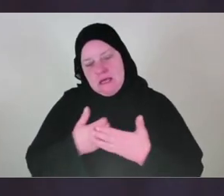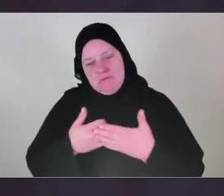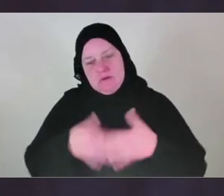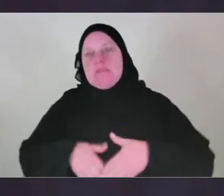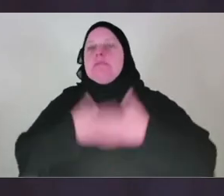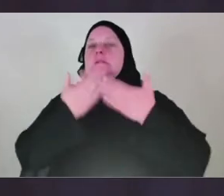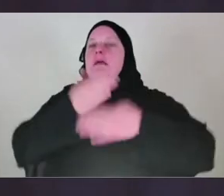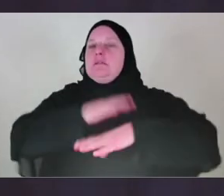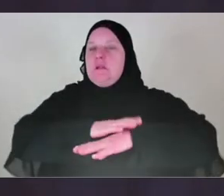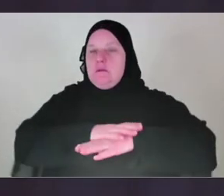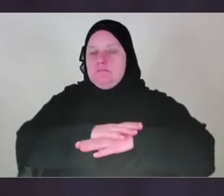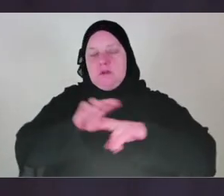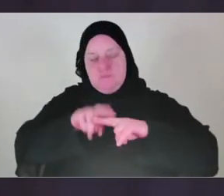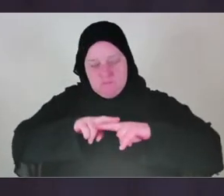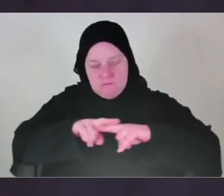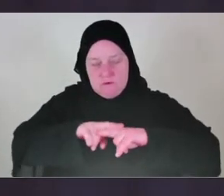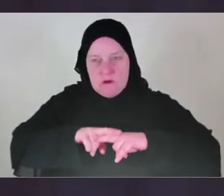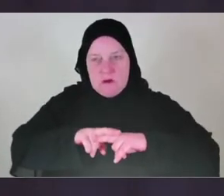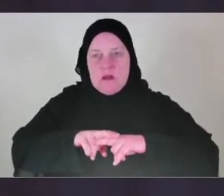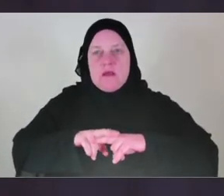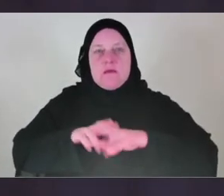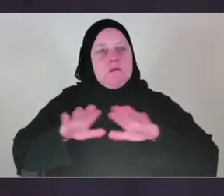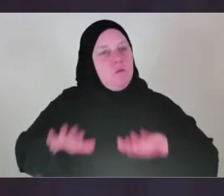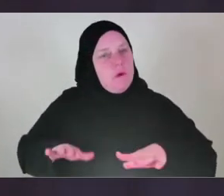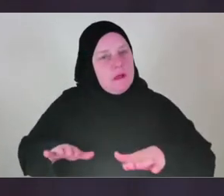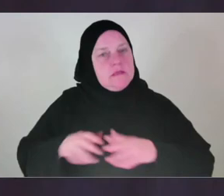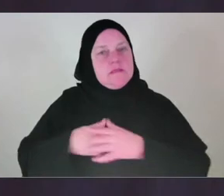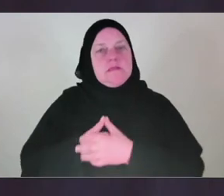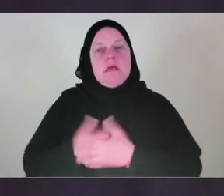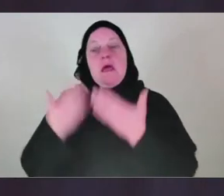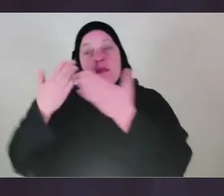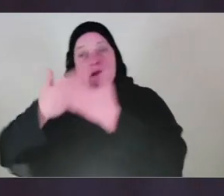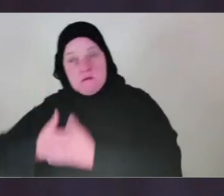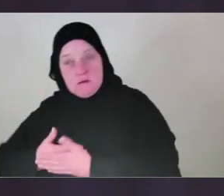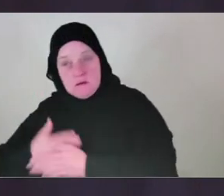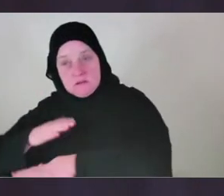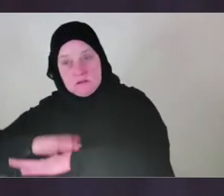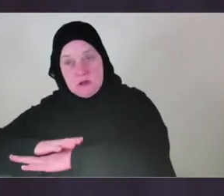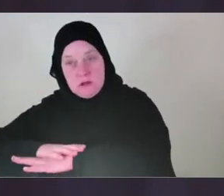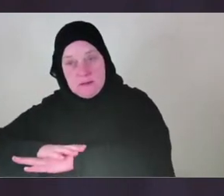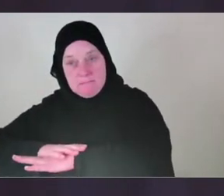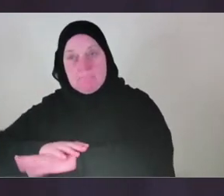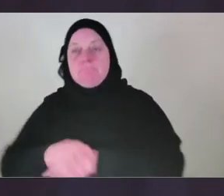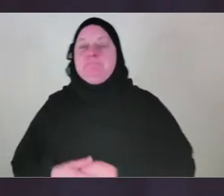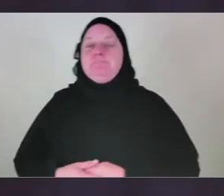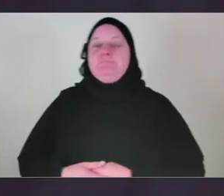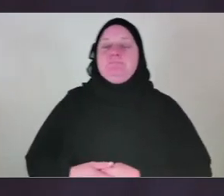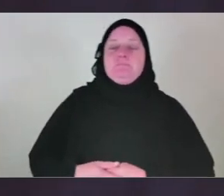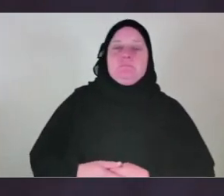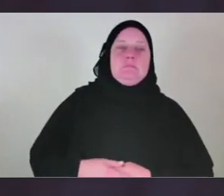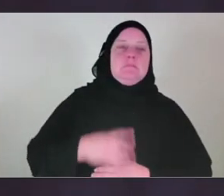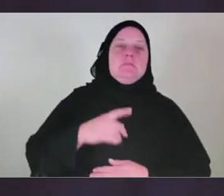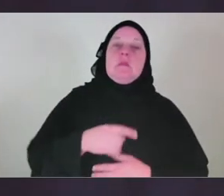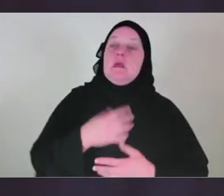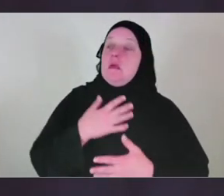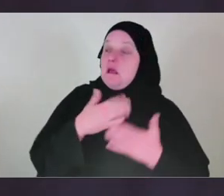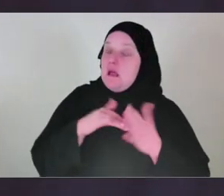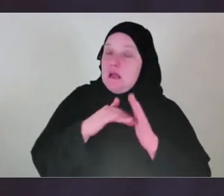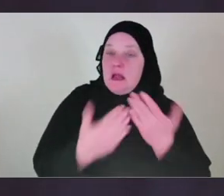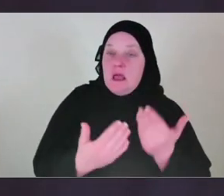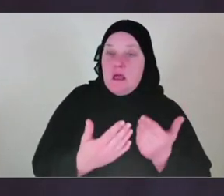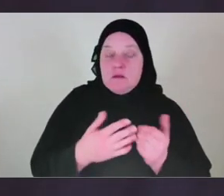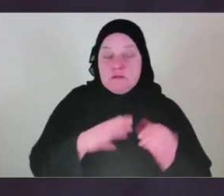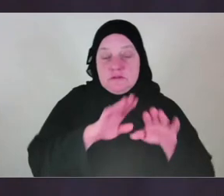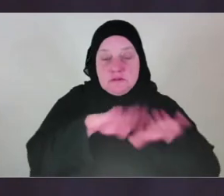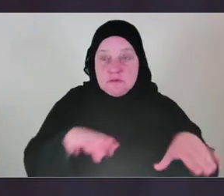today. If I may ask all children 4 years to 13 to go upstairs, as there are classes on, if